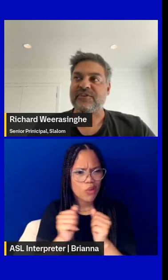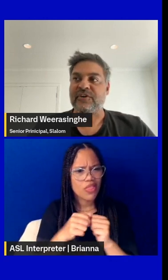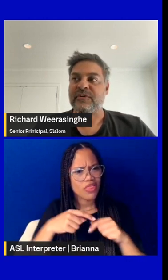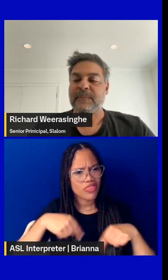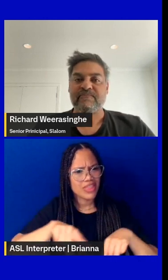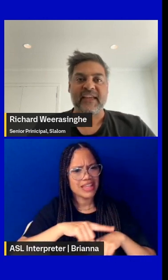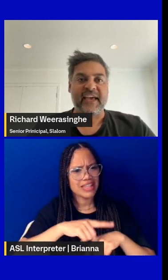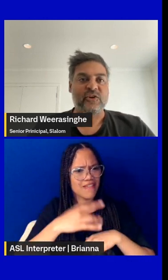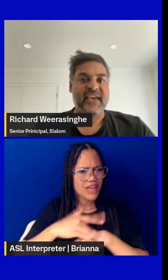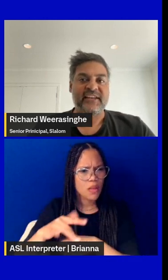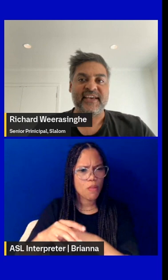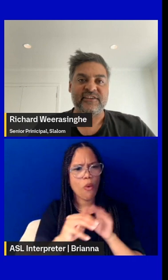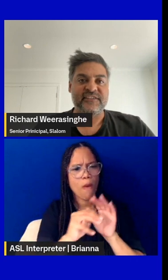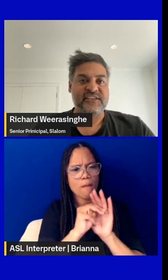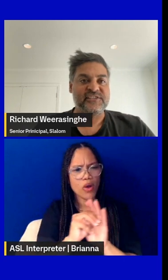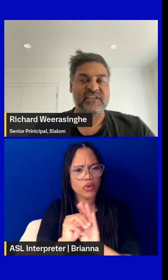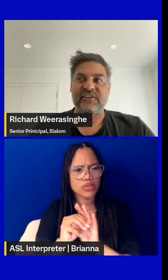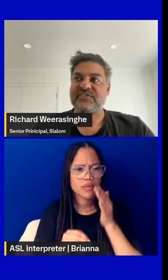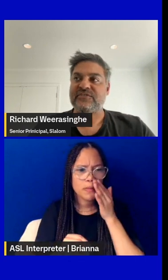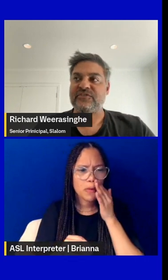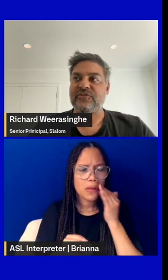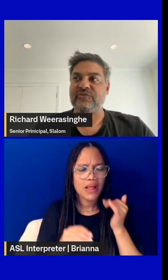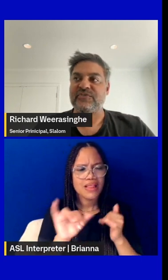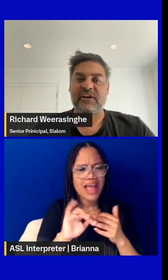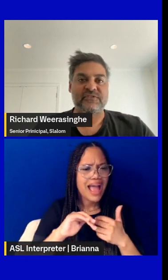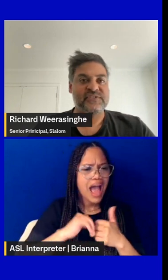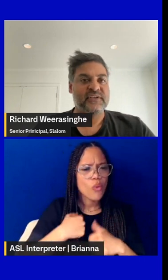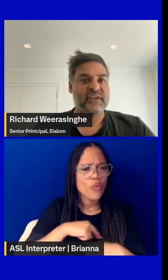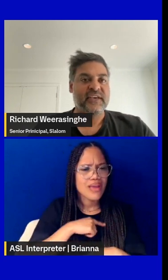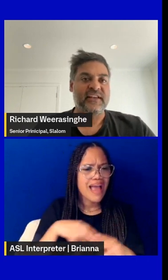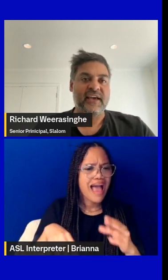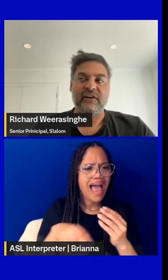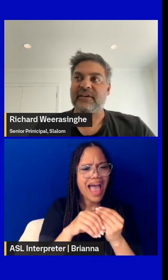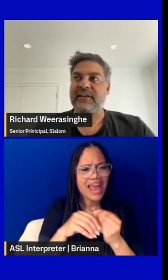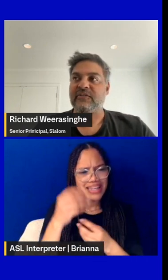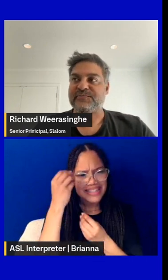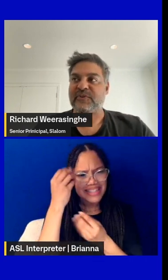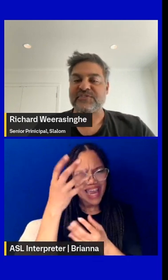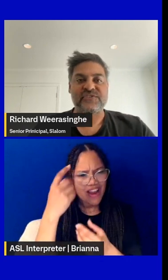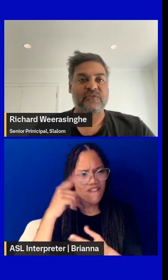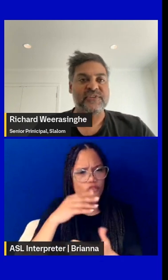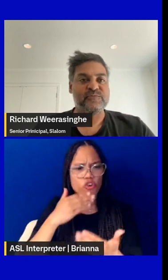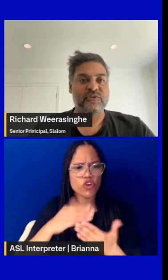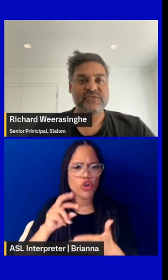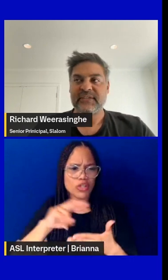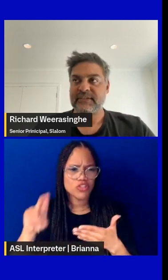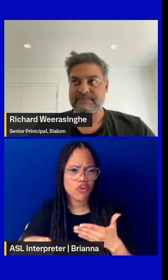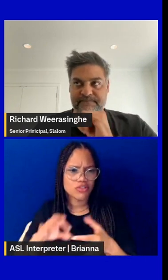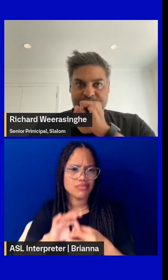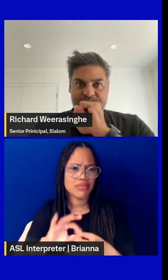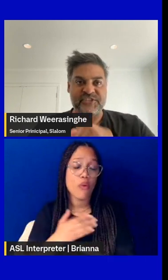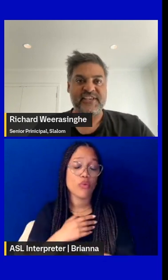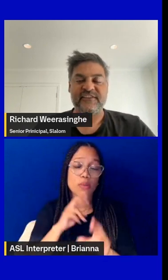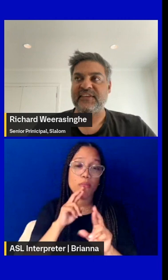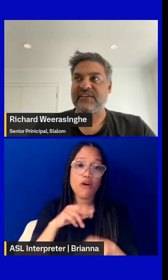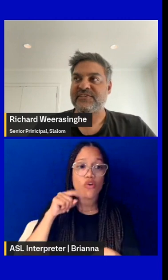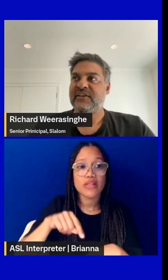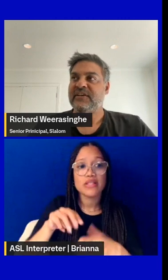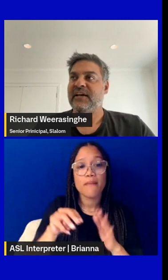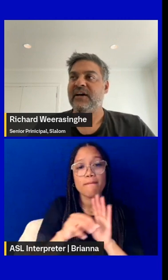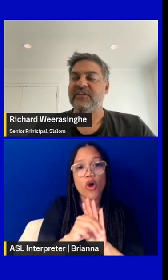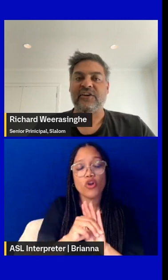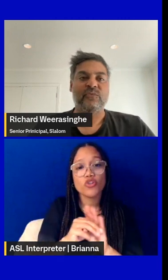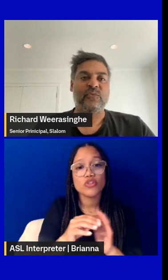platforms? So how do we add data to these to give us good results in our responses from these models? The second thing